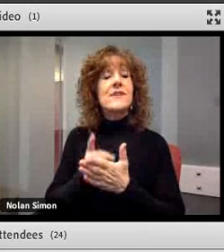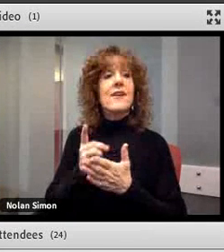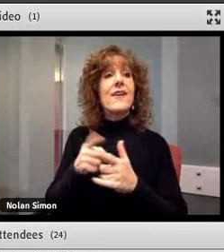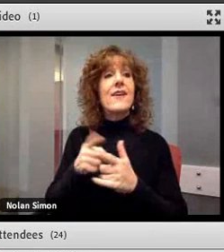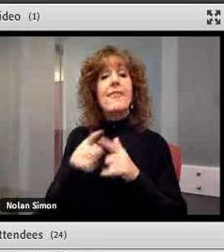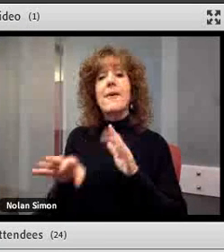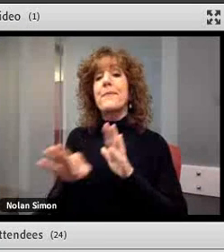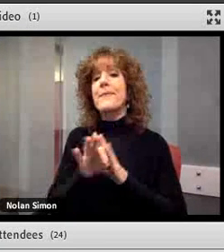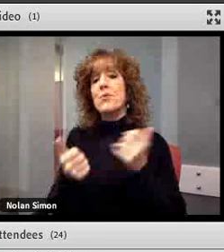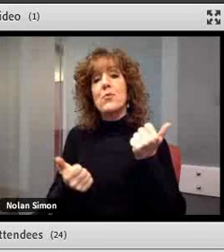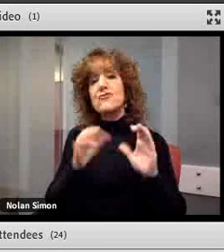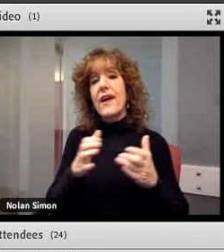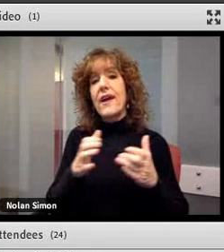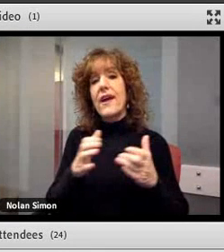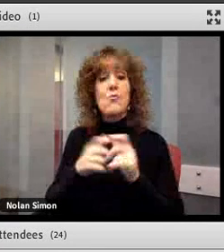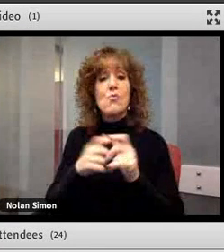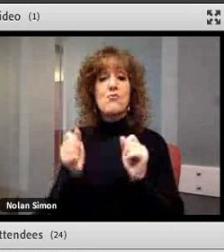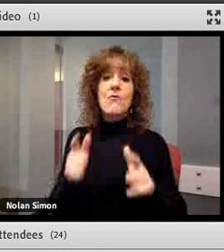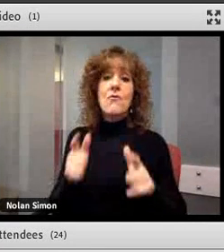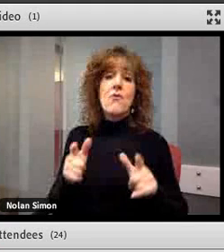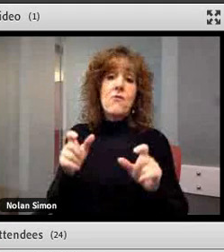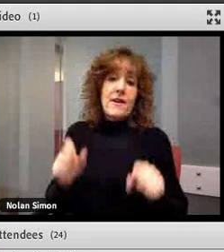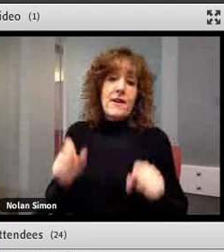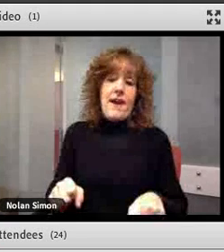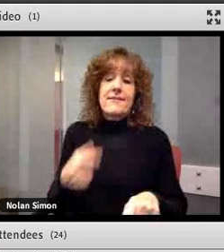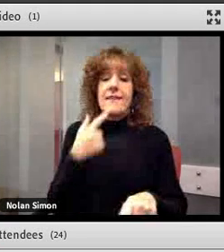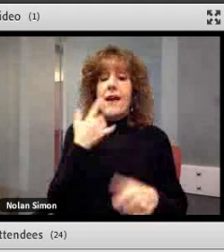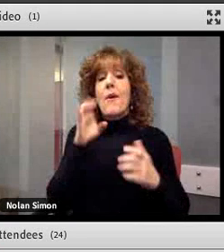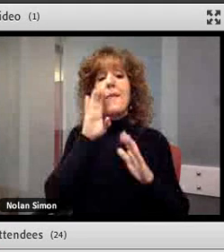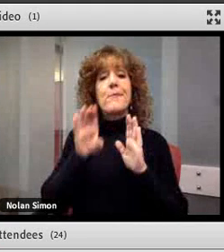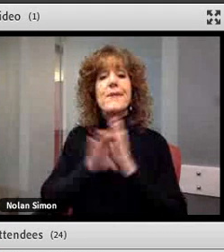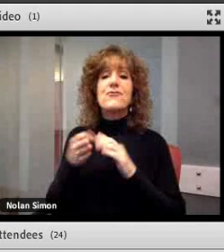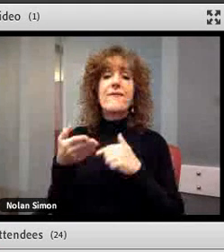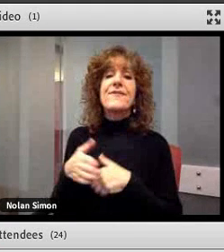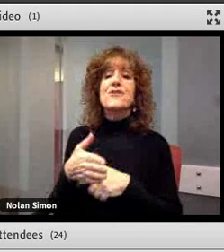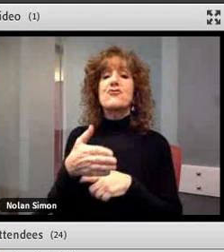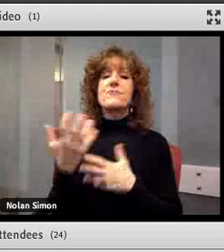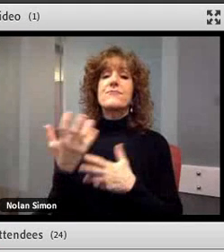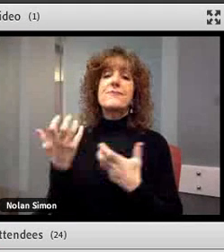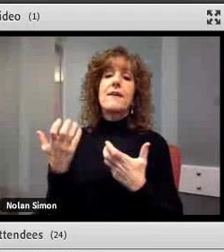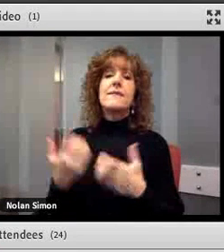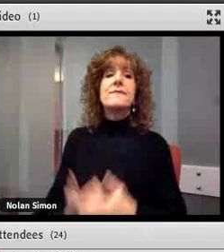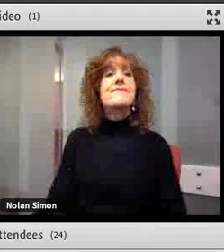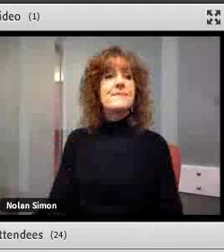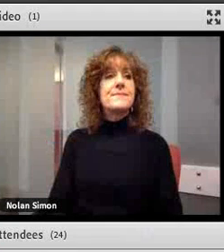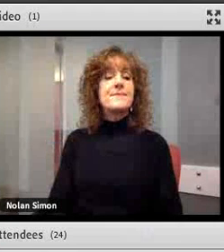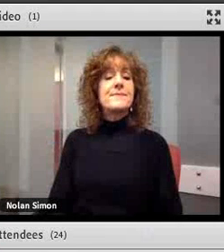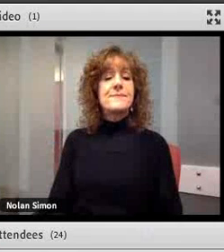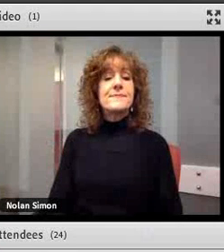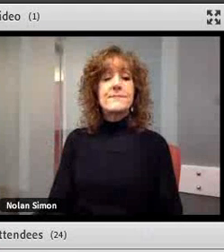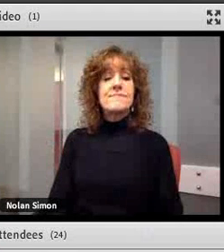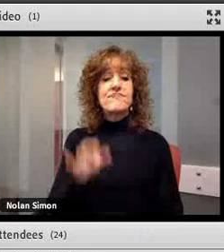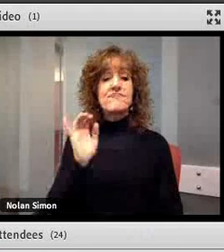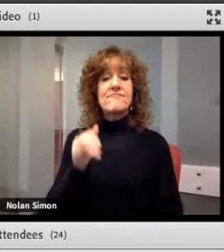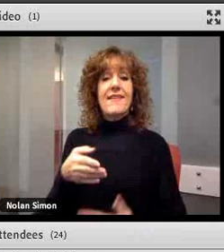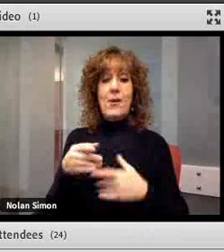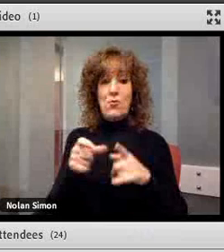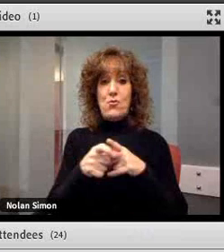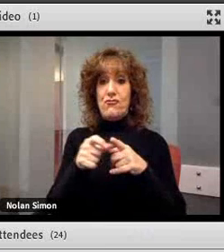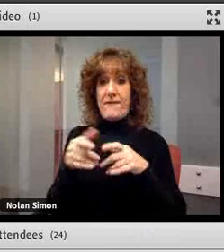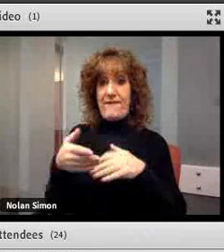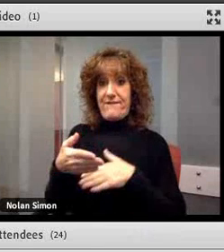can choose a category or all, and say I want a picture of a fish. Okay, so here's the fish